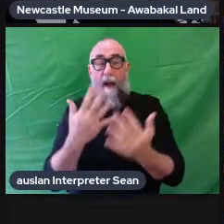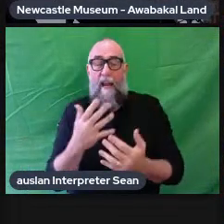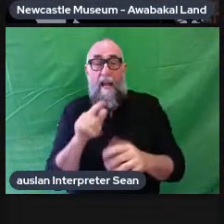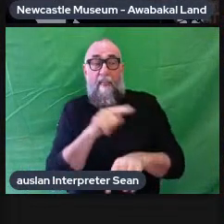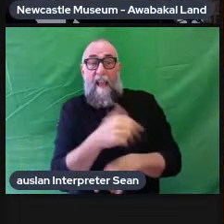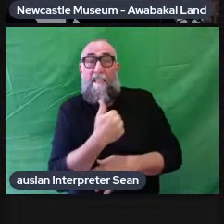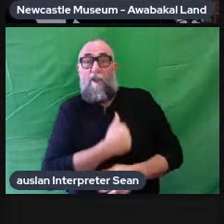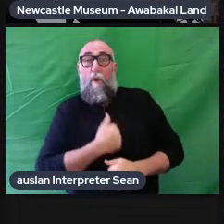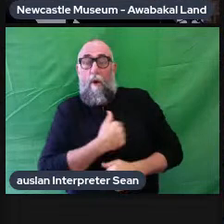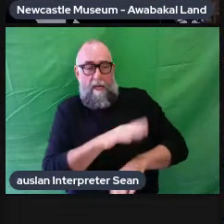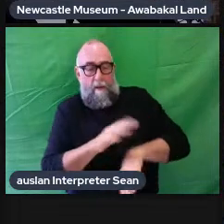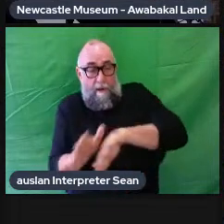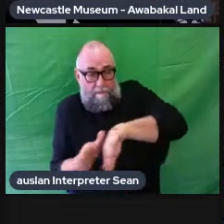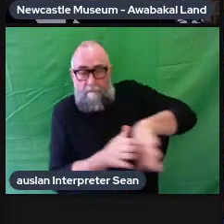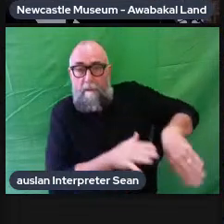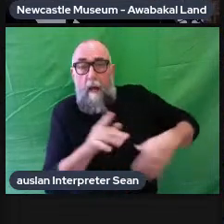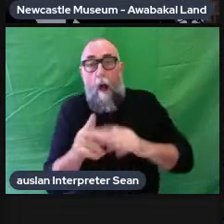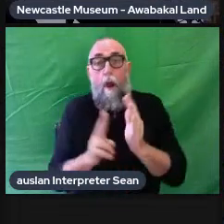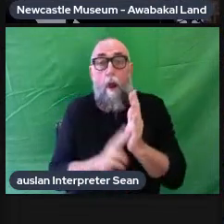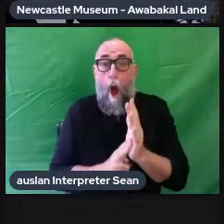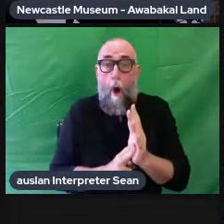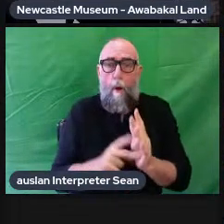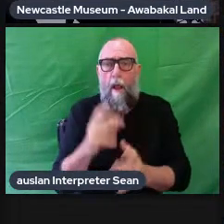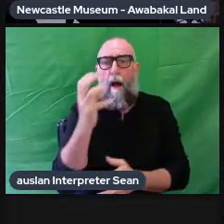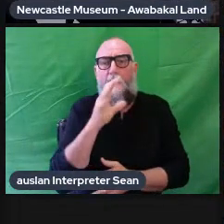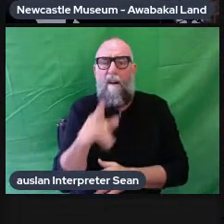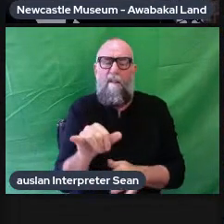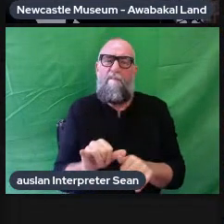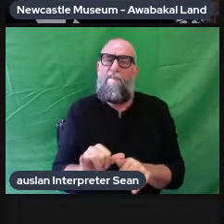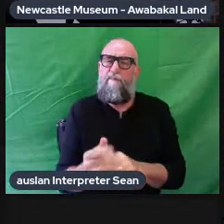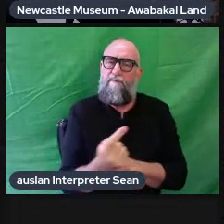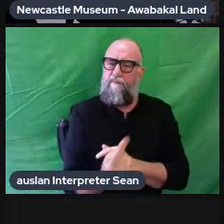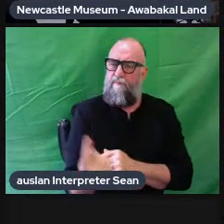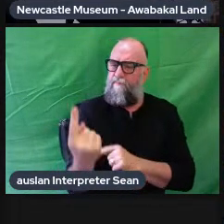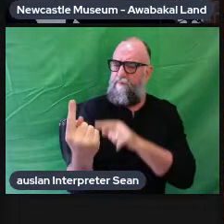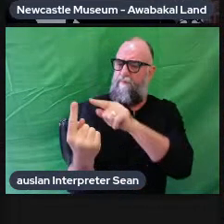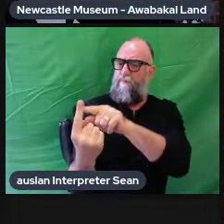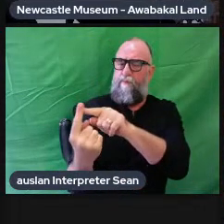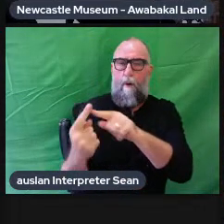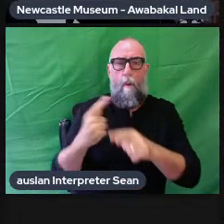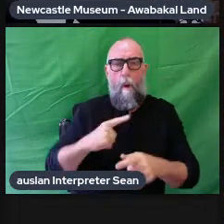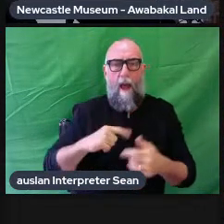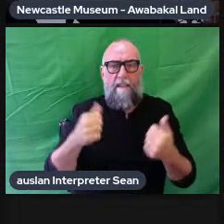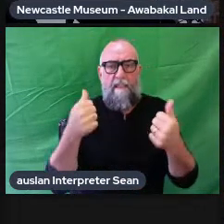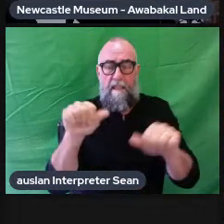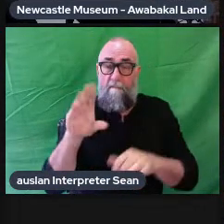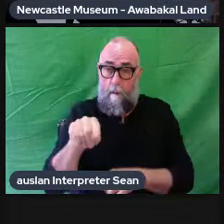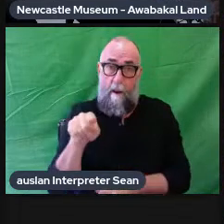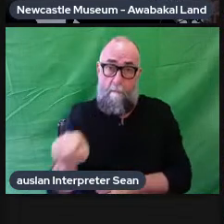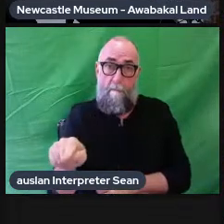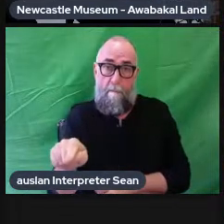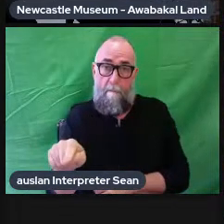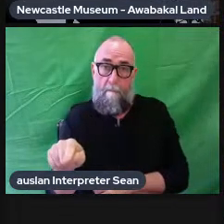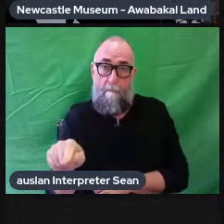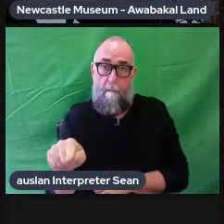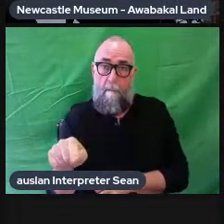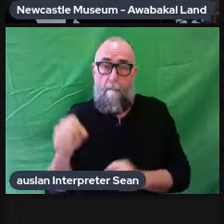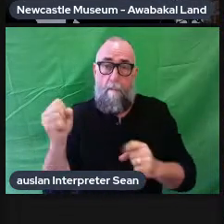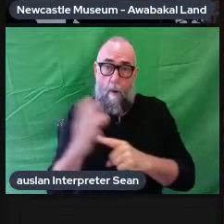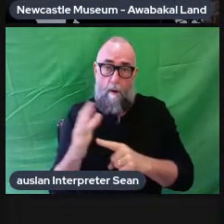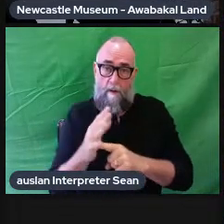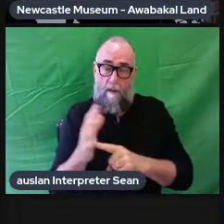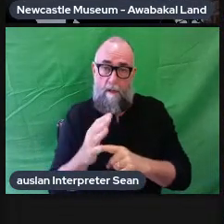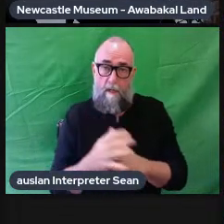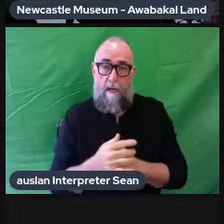Noel is one of the secret ingredients I figured out to our success. Can I have the next slide, please? So